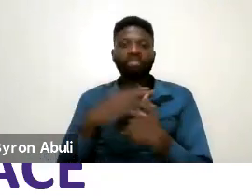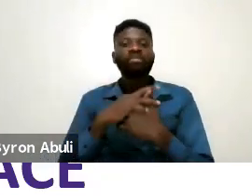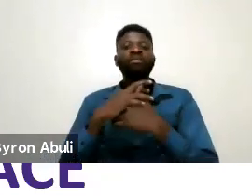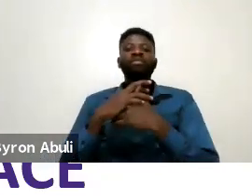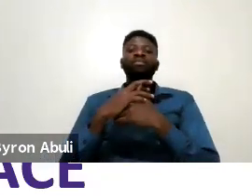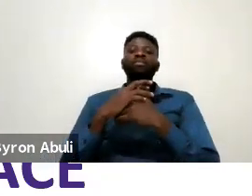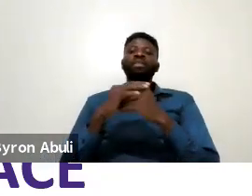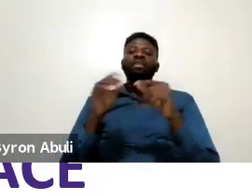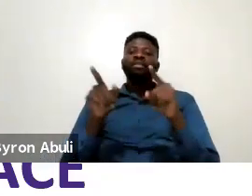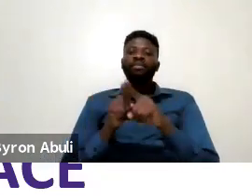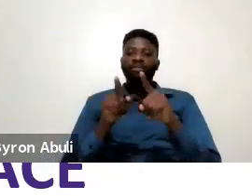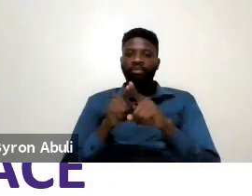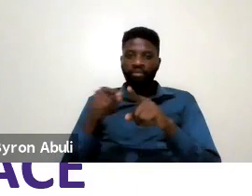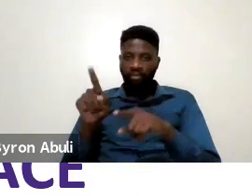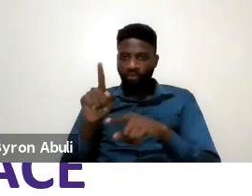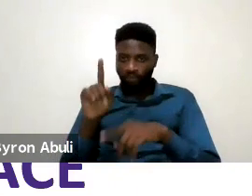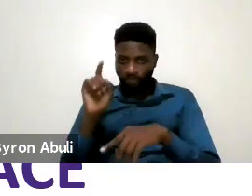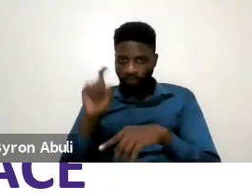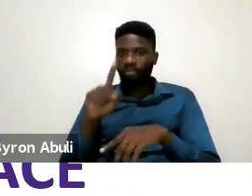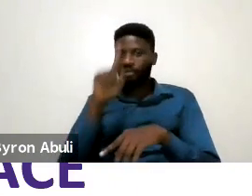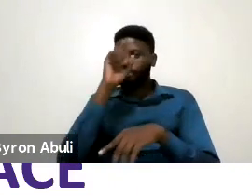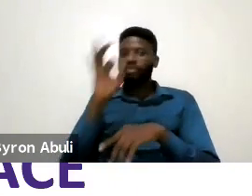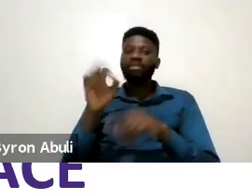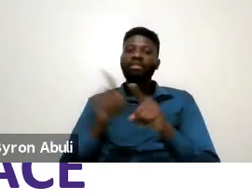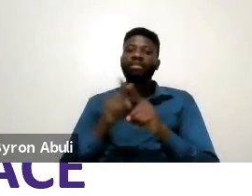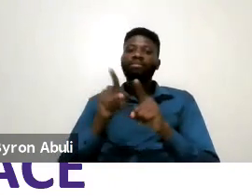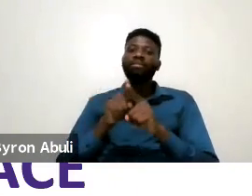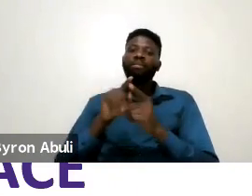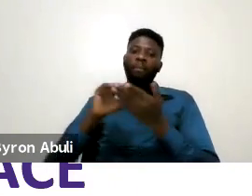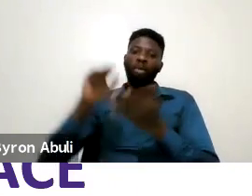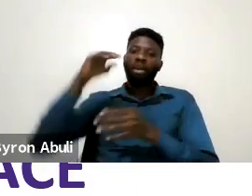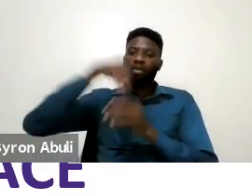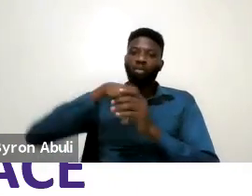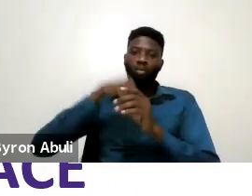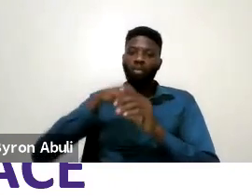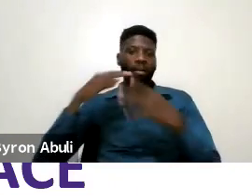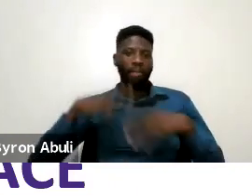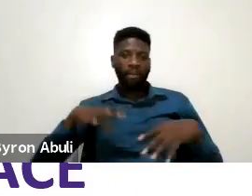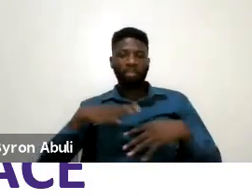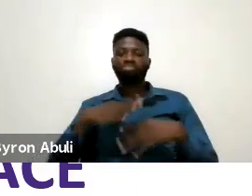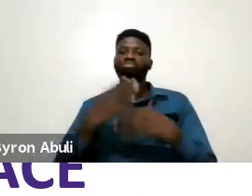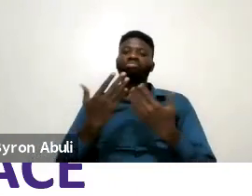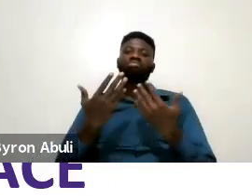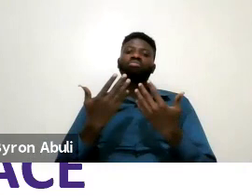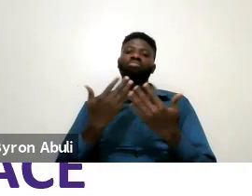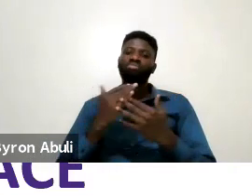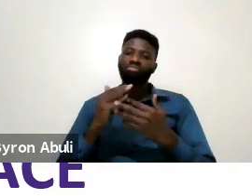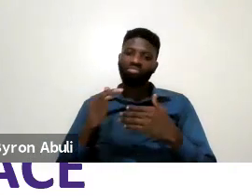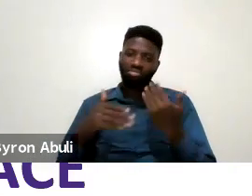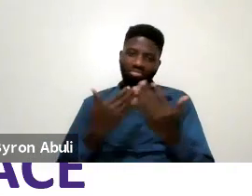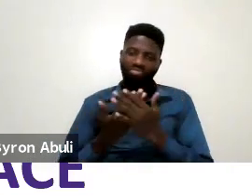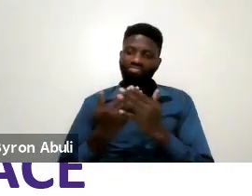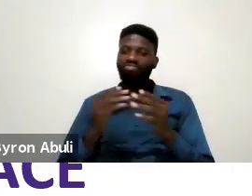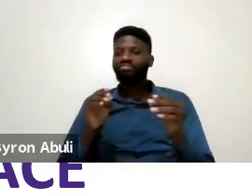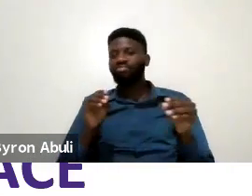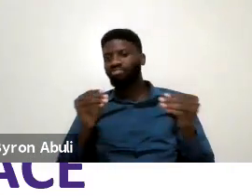responsibilities seriously, and also be inclusive. I think the whole of this employability is about